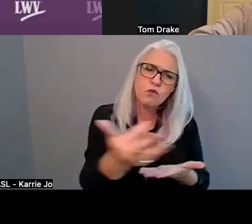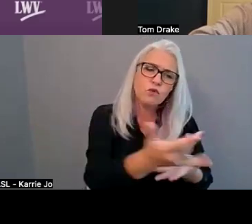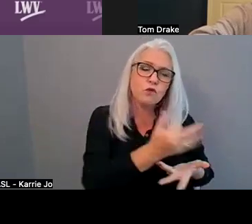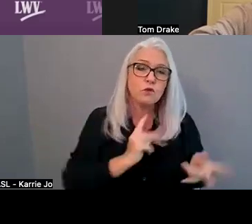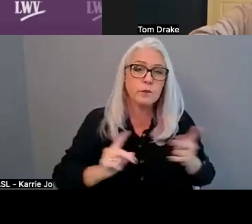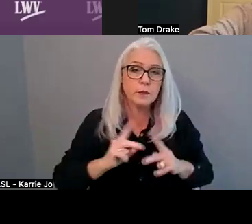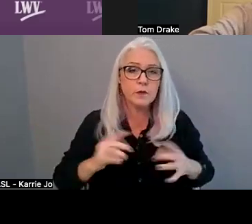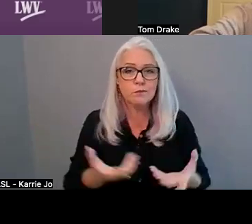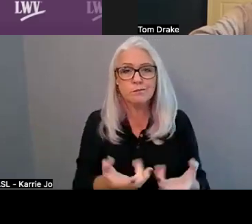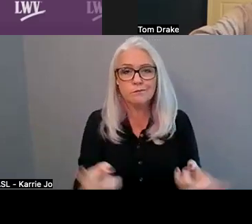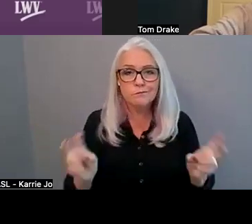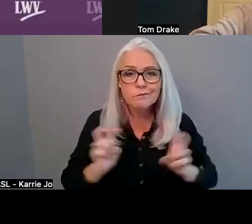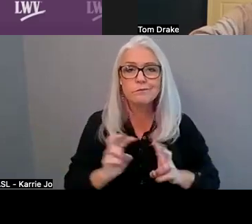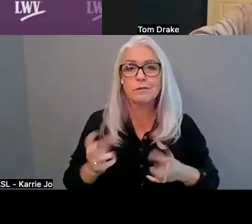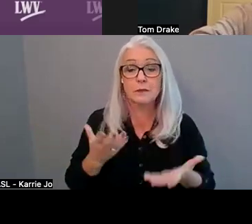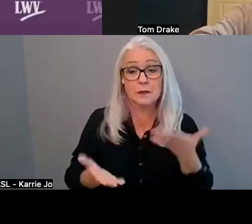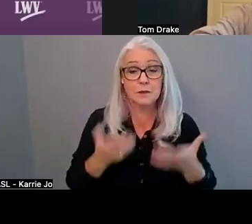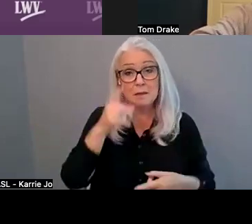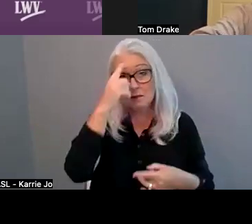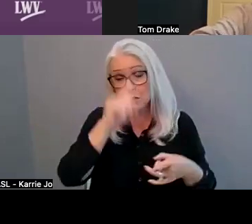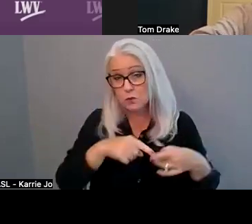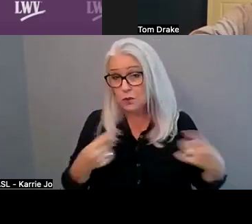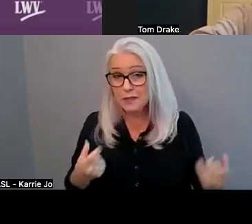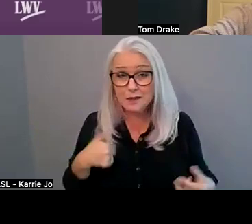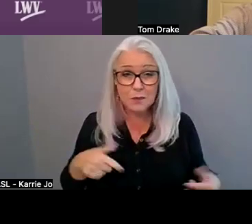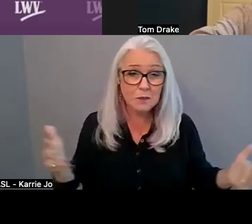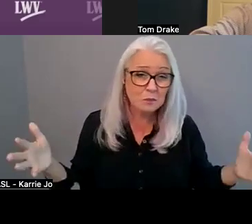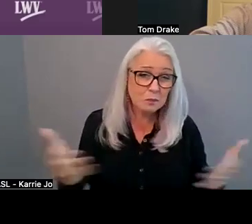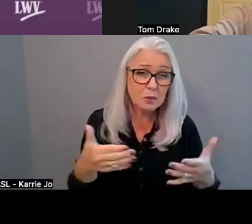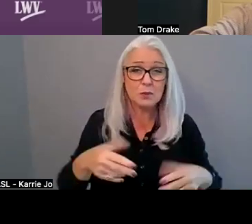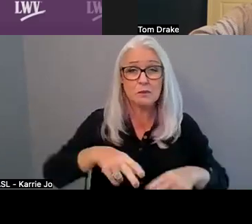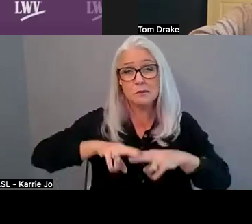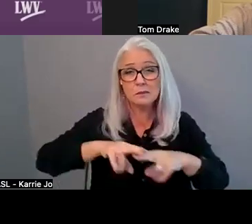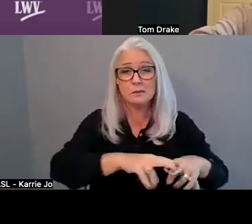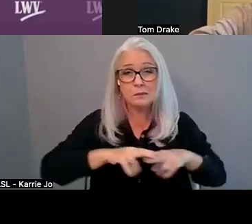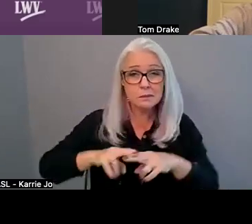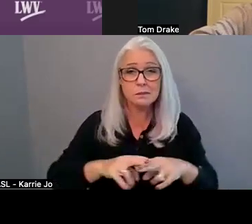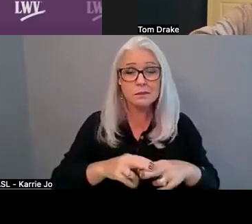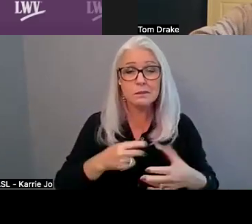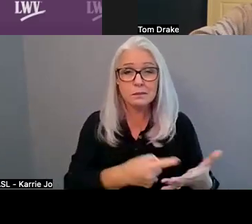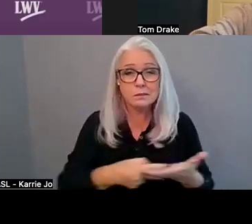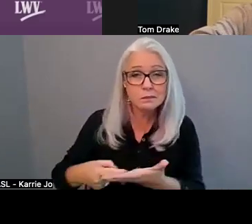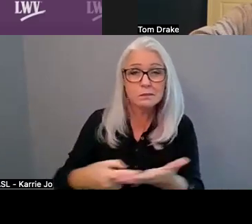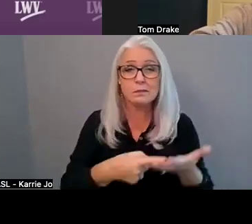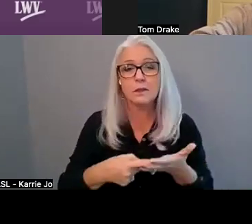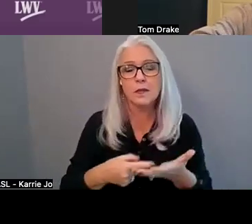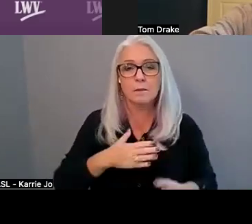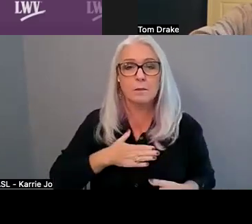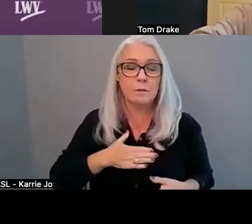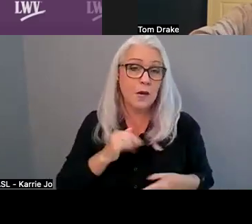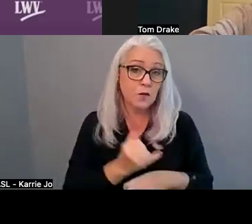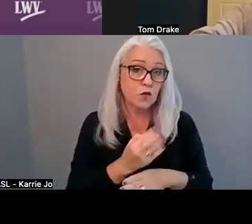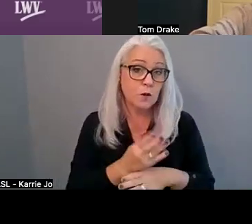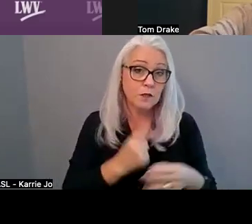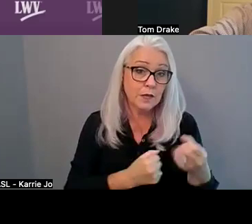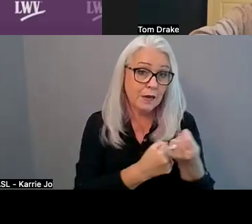when we disagree about things, and get us to the table and sit down and have a discussion. And my job is to advocate for this